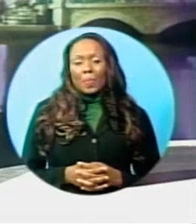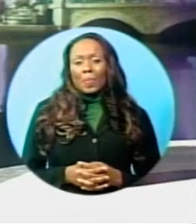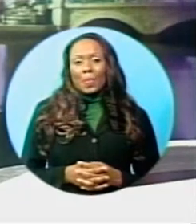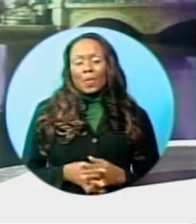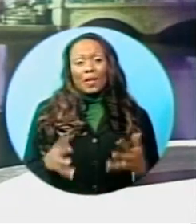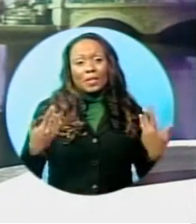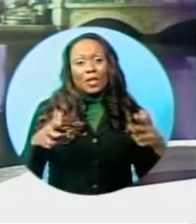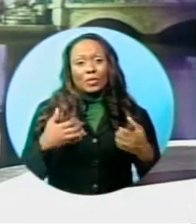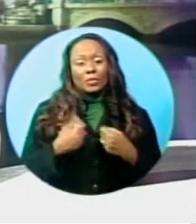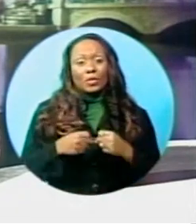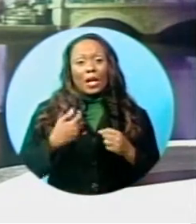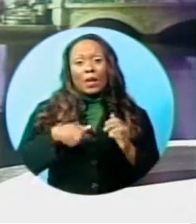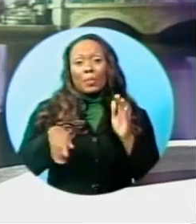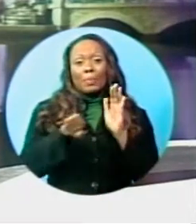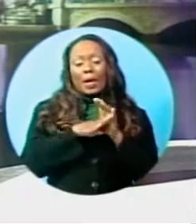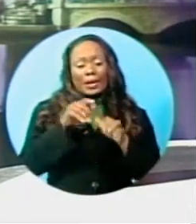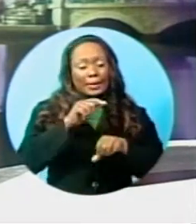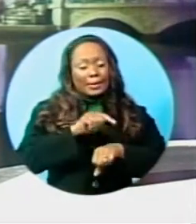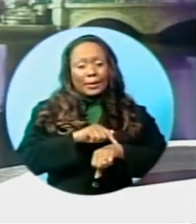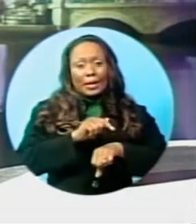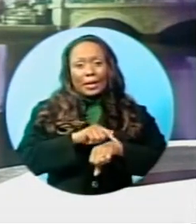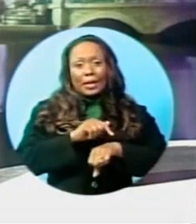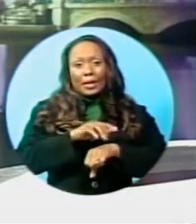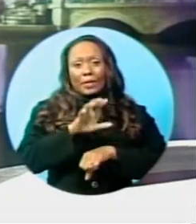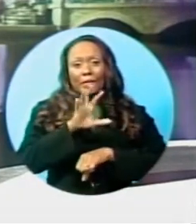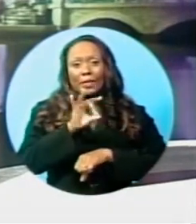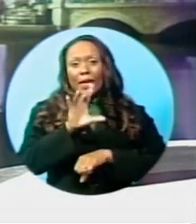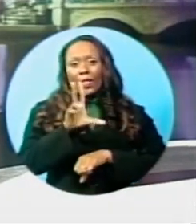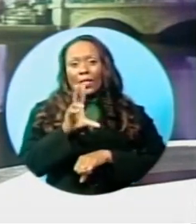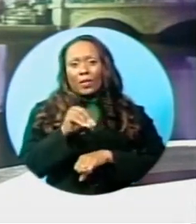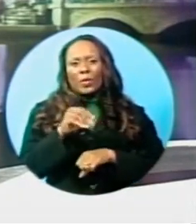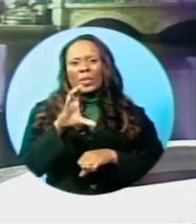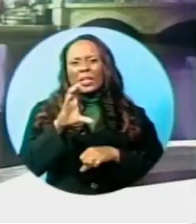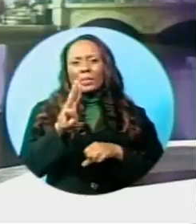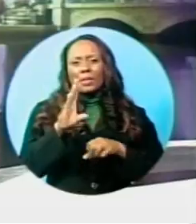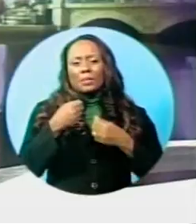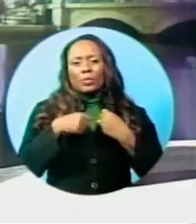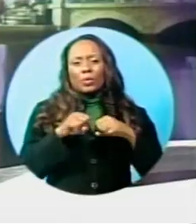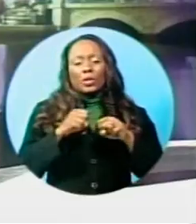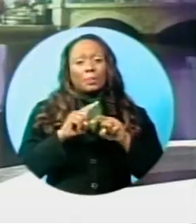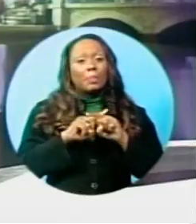Well, that's sports for now. I'll be back in just under an hour's time with more sports here on TV8. But don't you move.